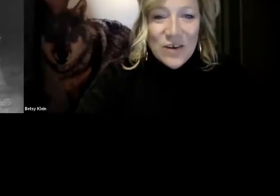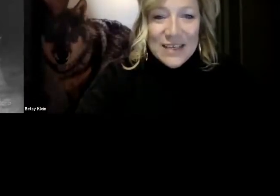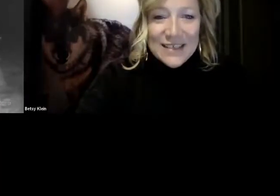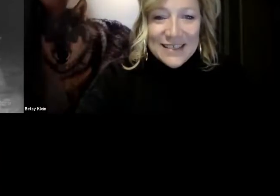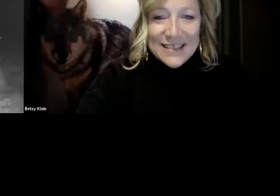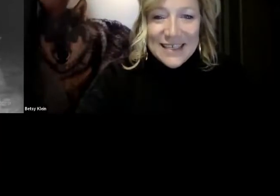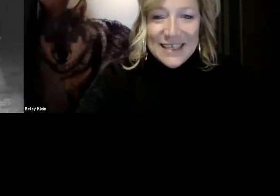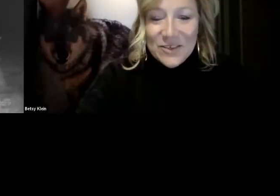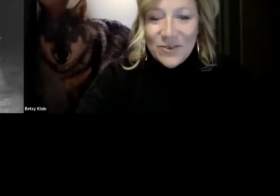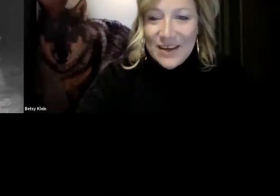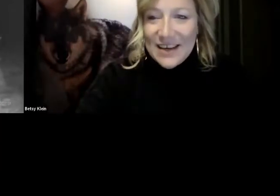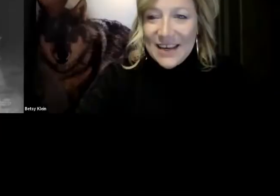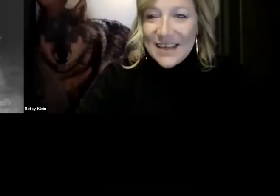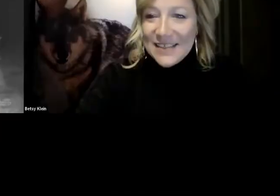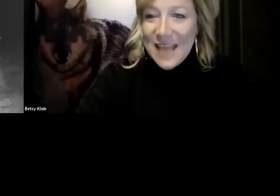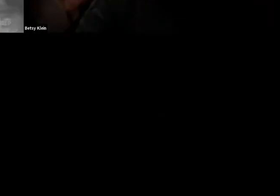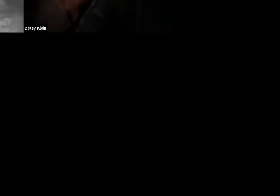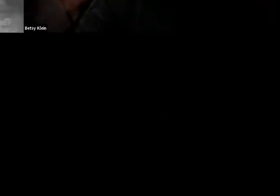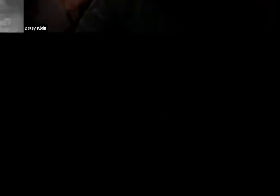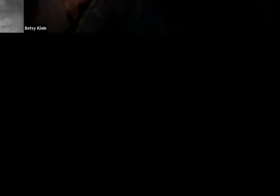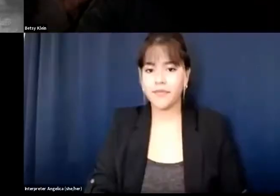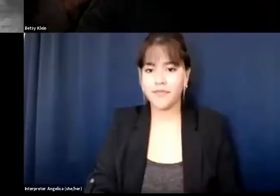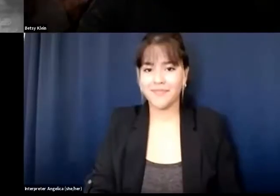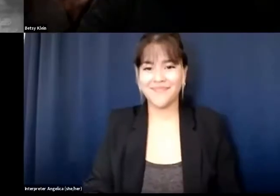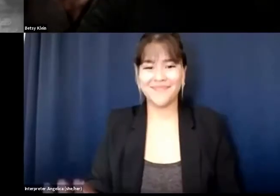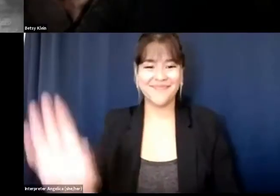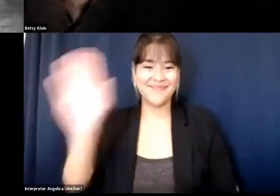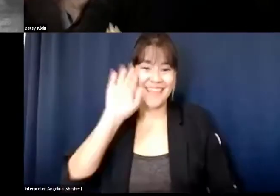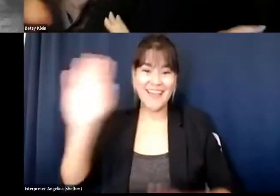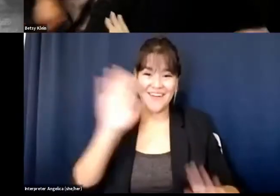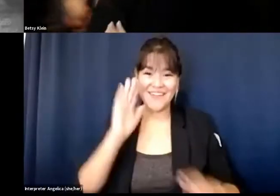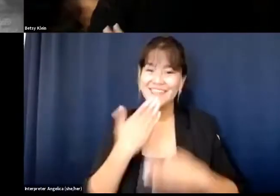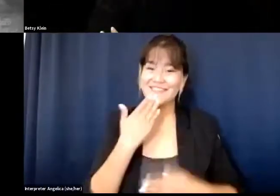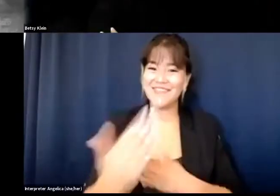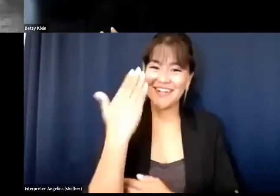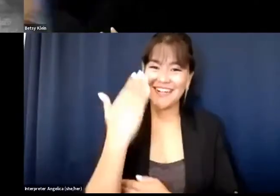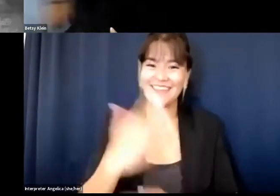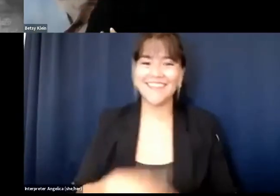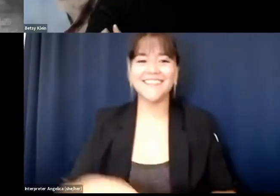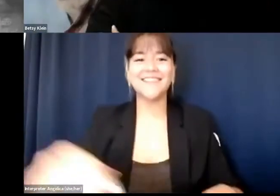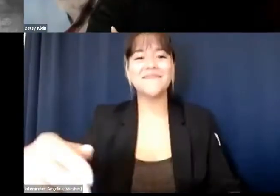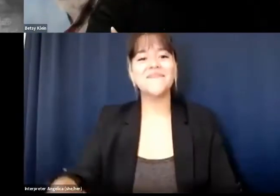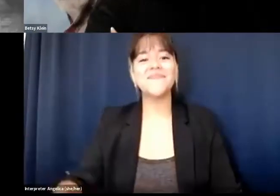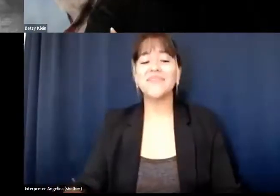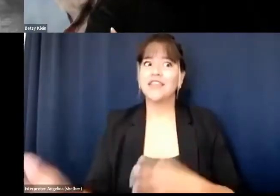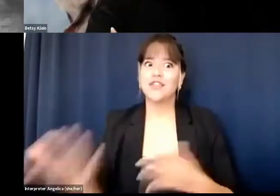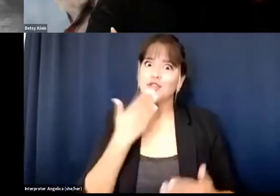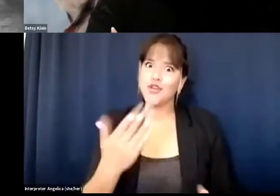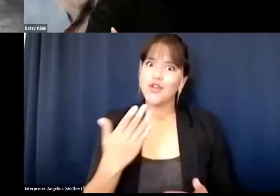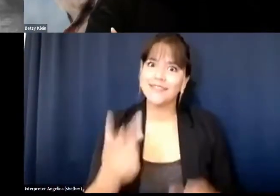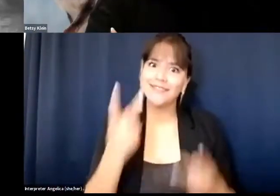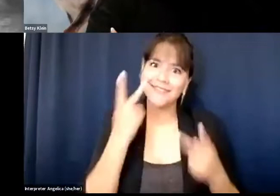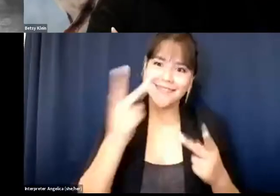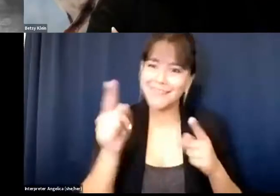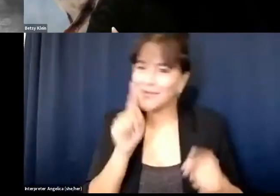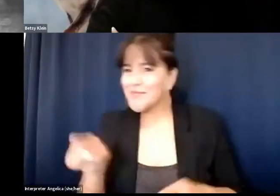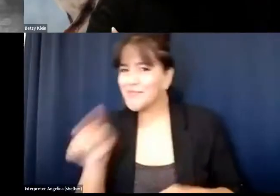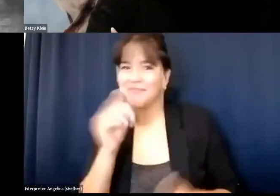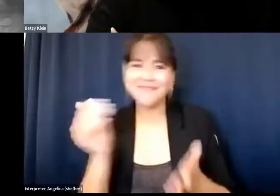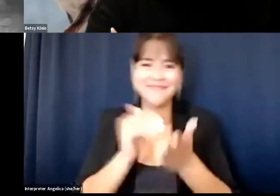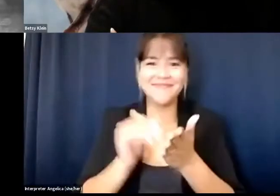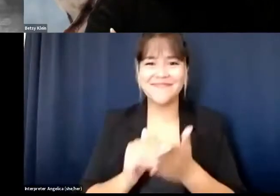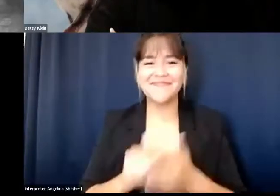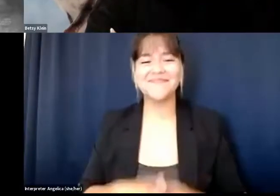It's so great to see you guys. Emily Renn from Grand Canyon Wolf Recovery Project, Erin Hunt from Lobos of the